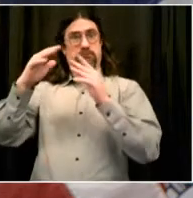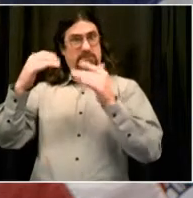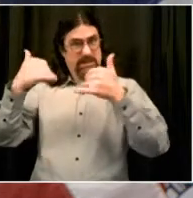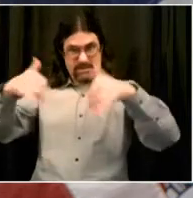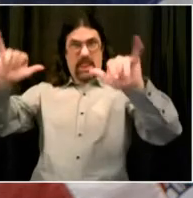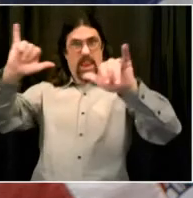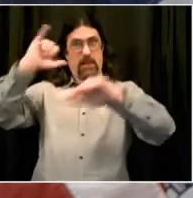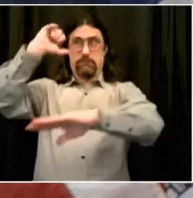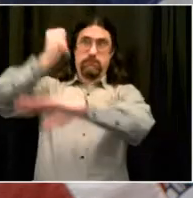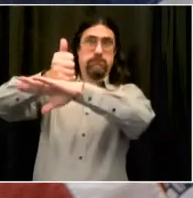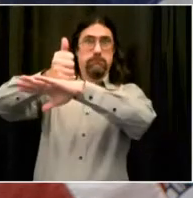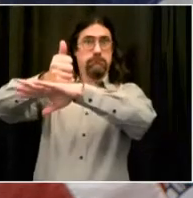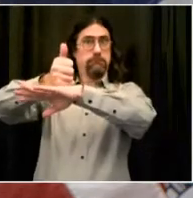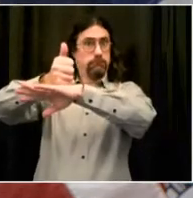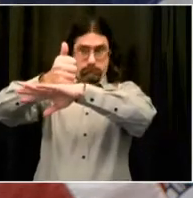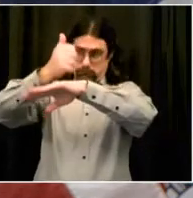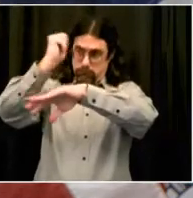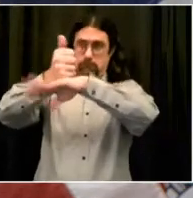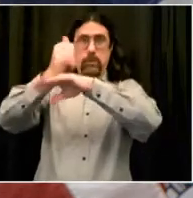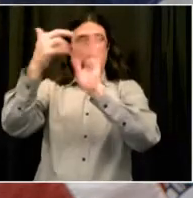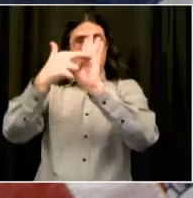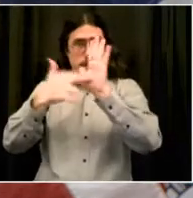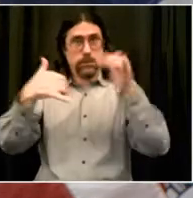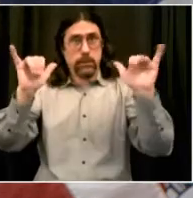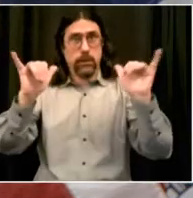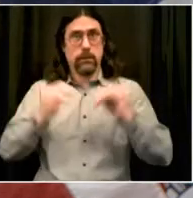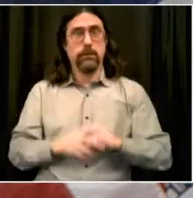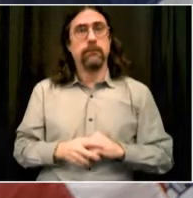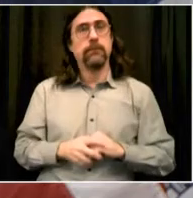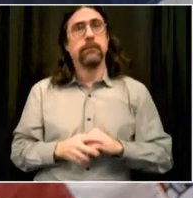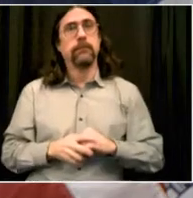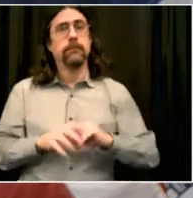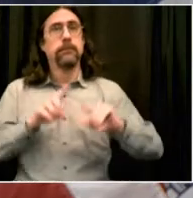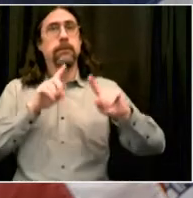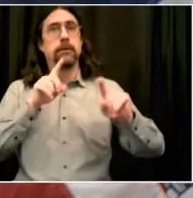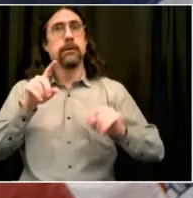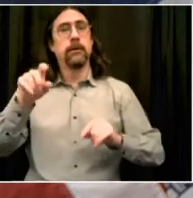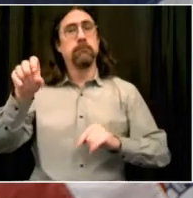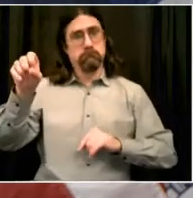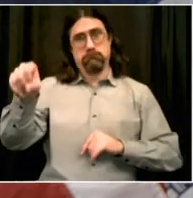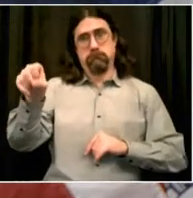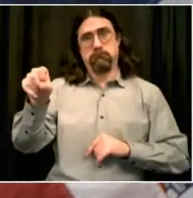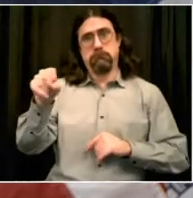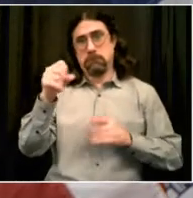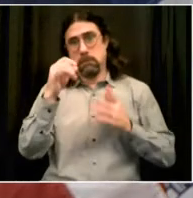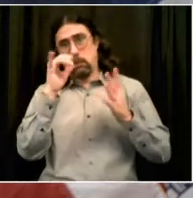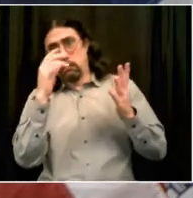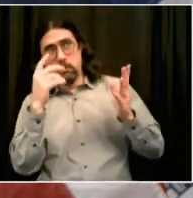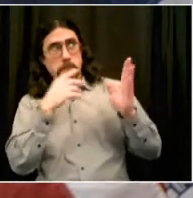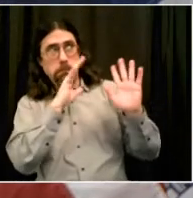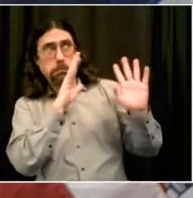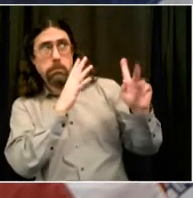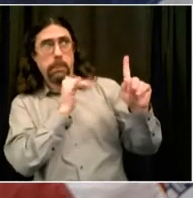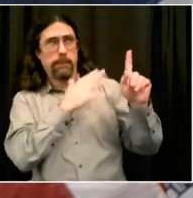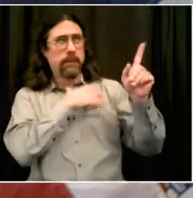my understanding. But again, thank God, we have a lot of tools to make sure that we don't get to that point.